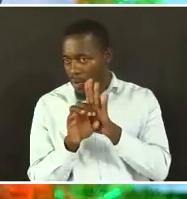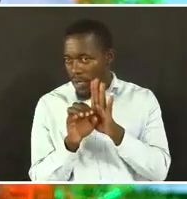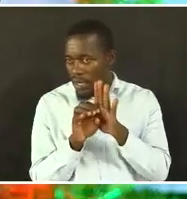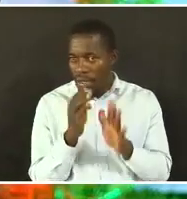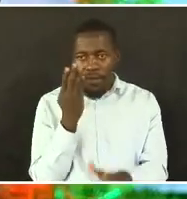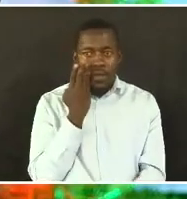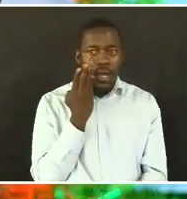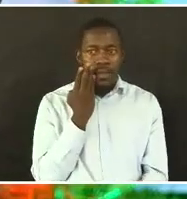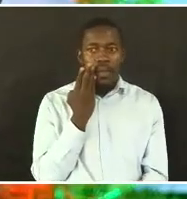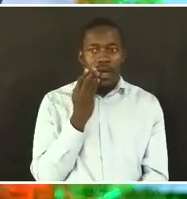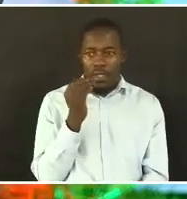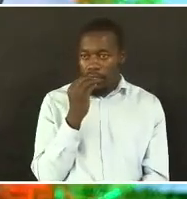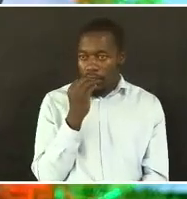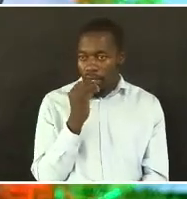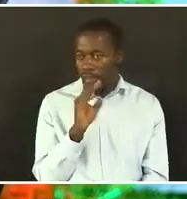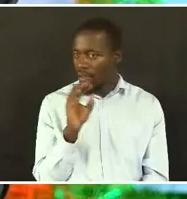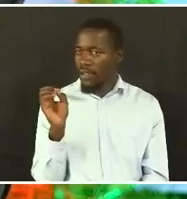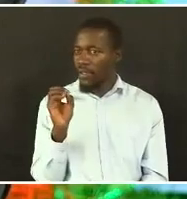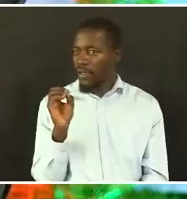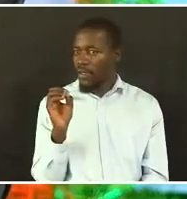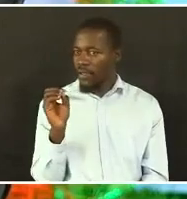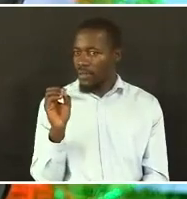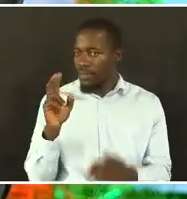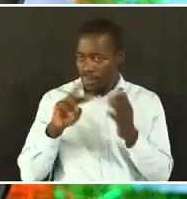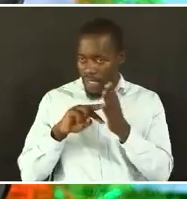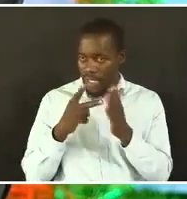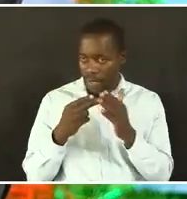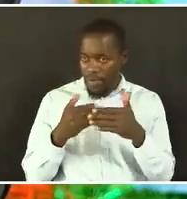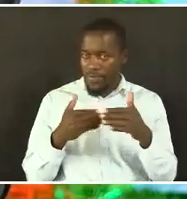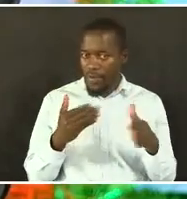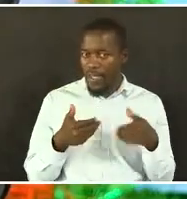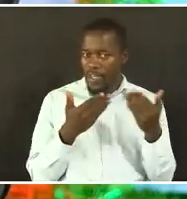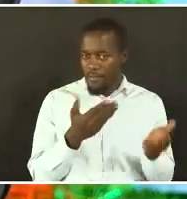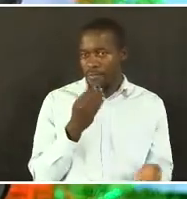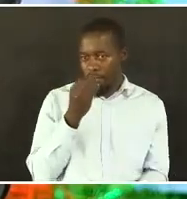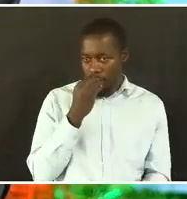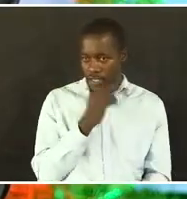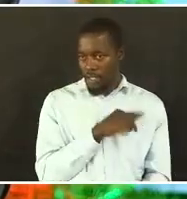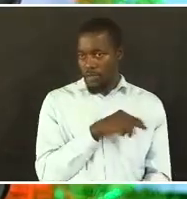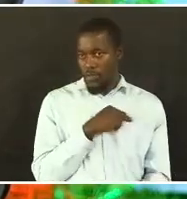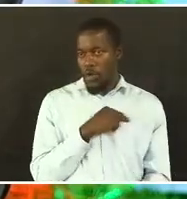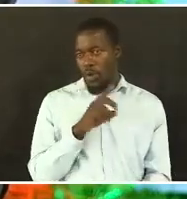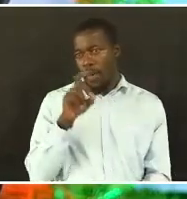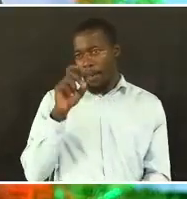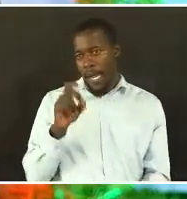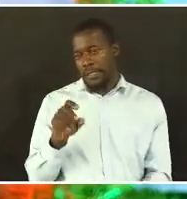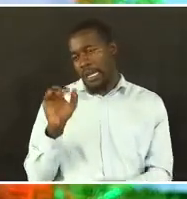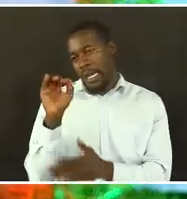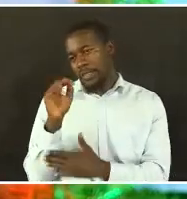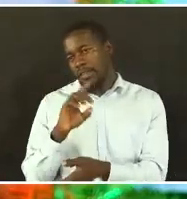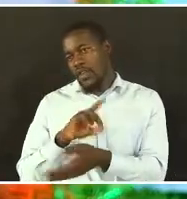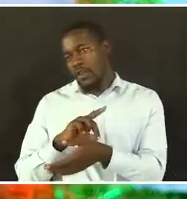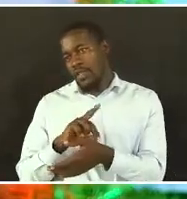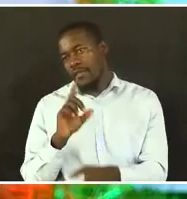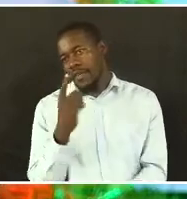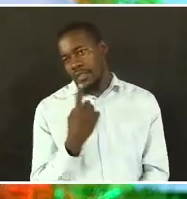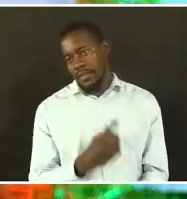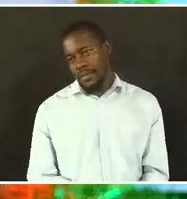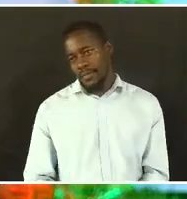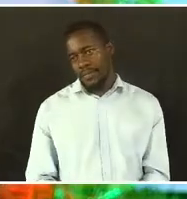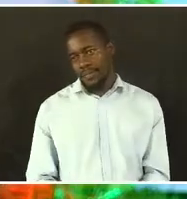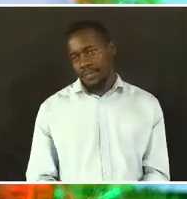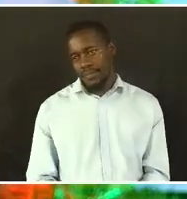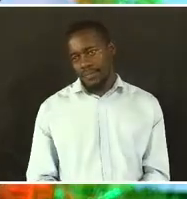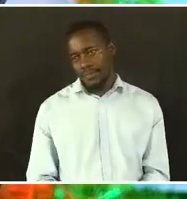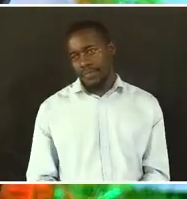hospital itself. Before you administer any foodstuff or even the fruits, you are in line with the hospital. Are